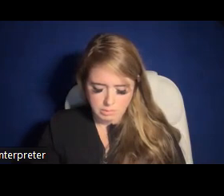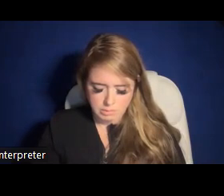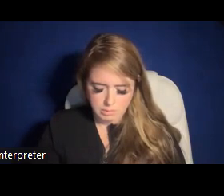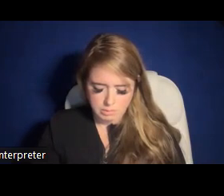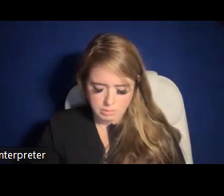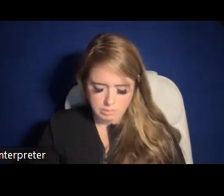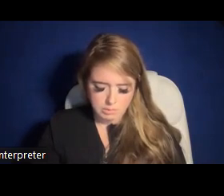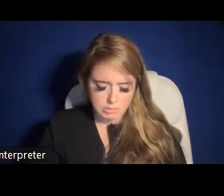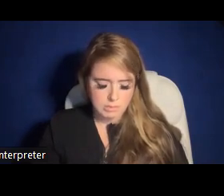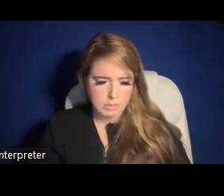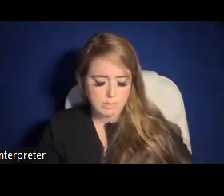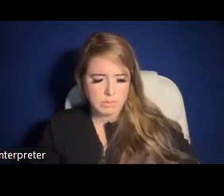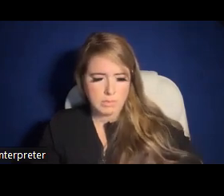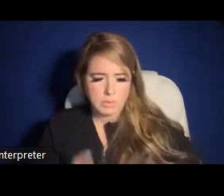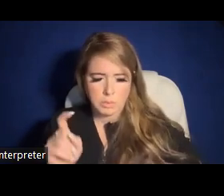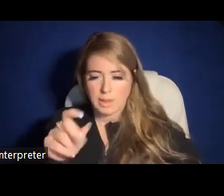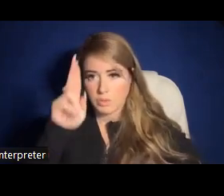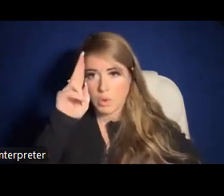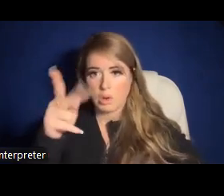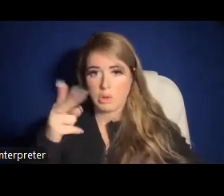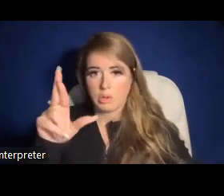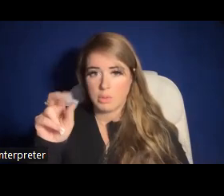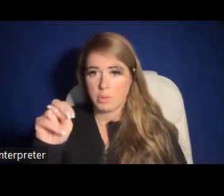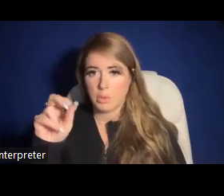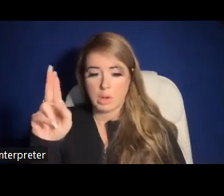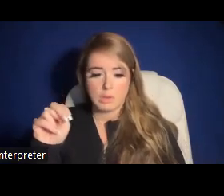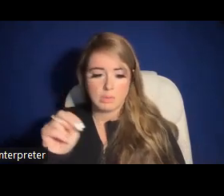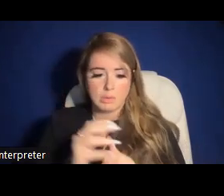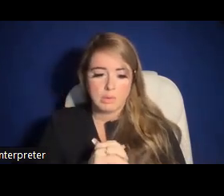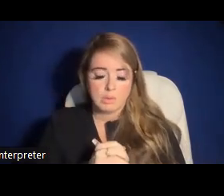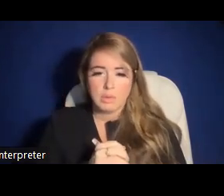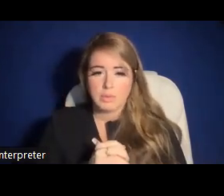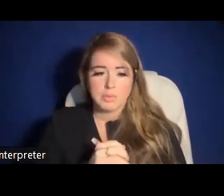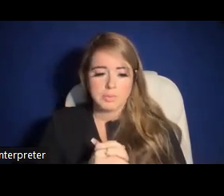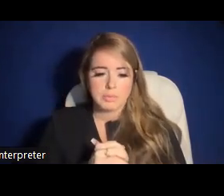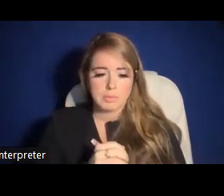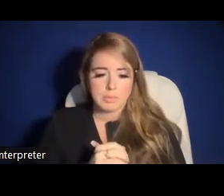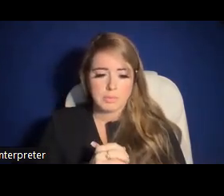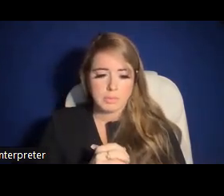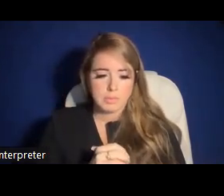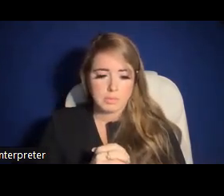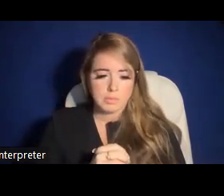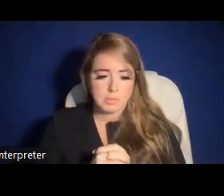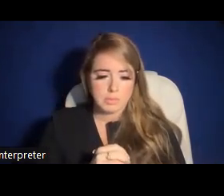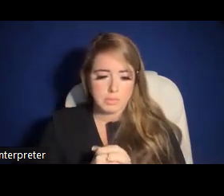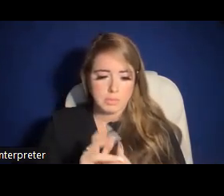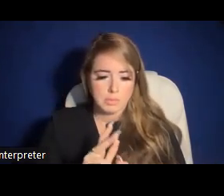those pronouns. So Appreciate that, Seth. So honoring pronouns.